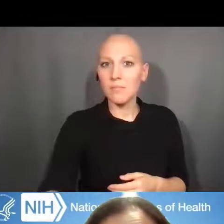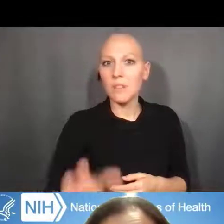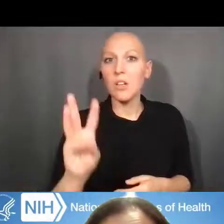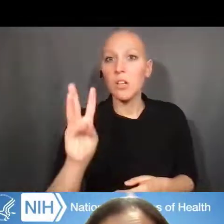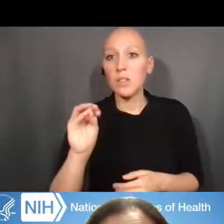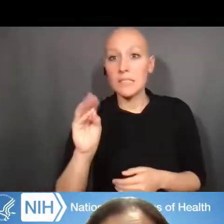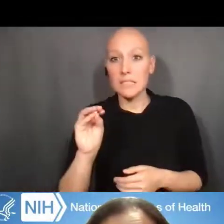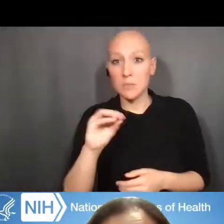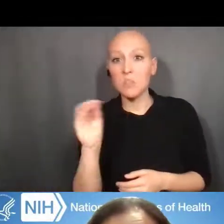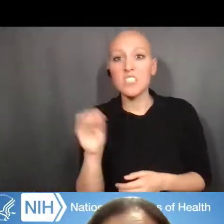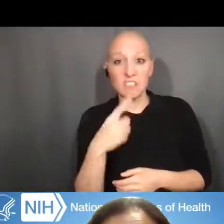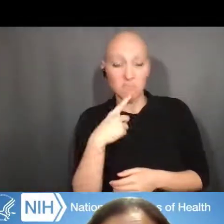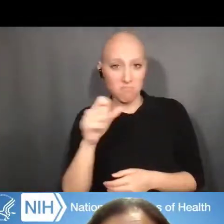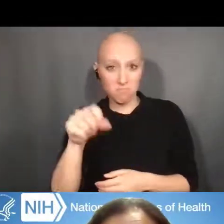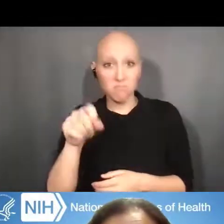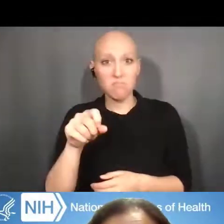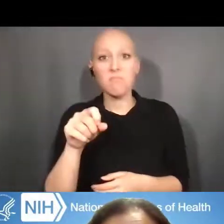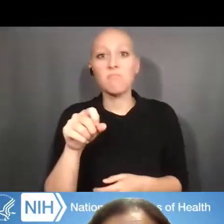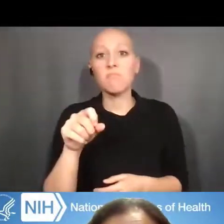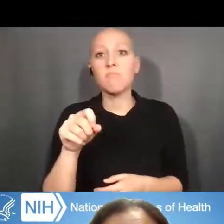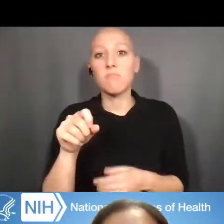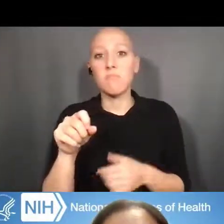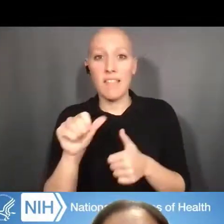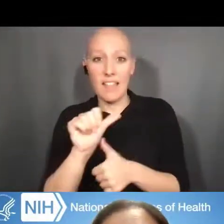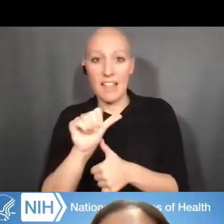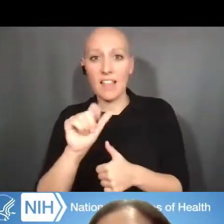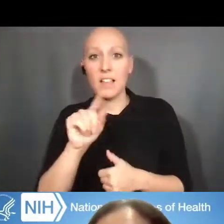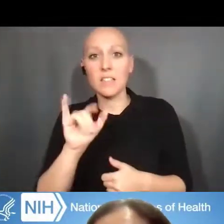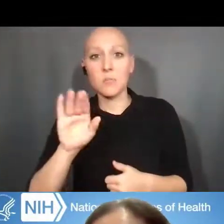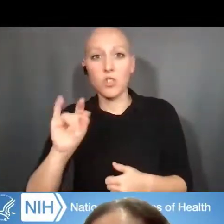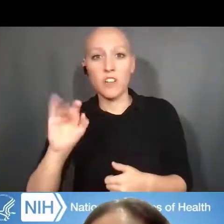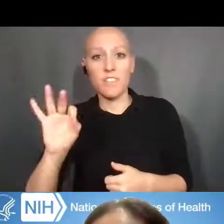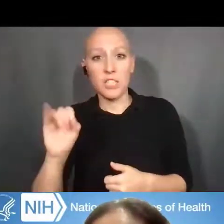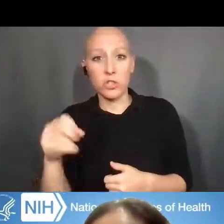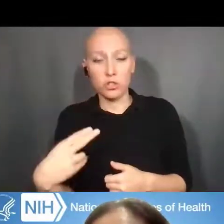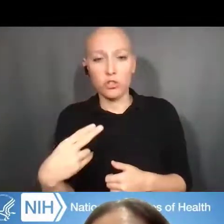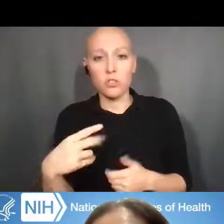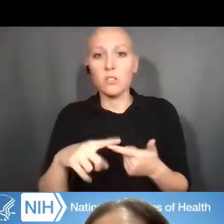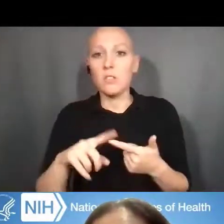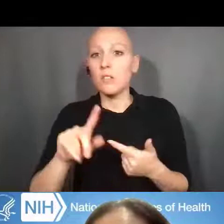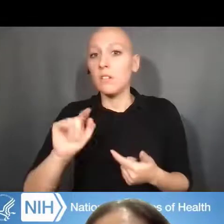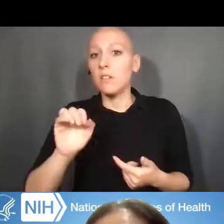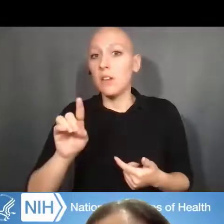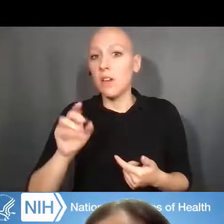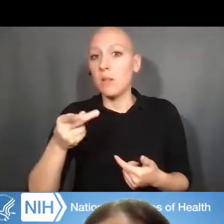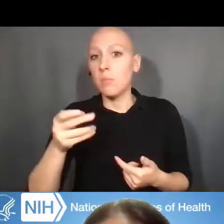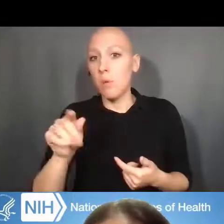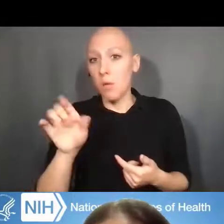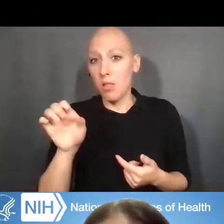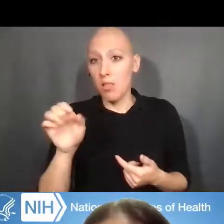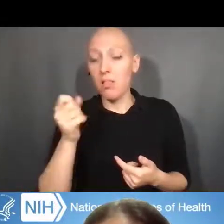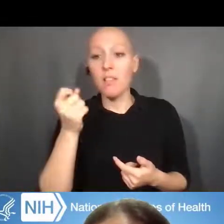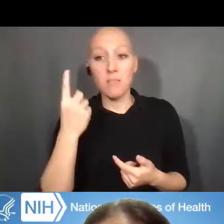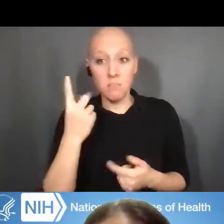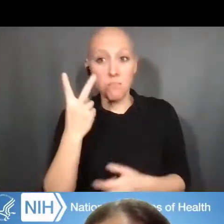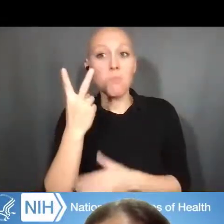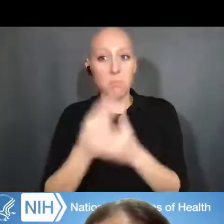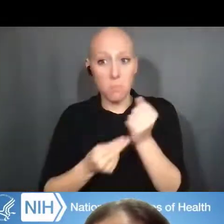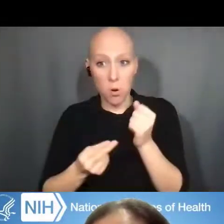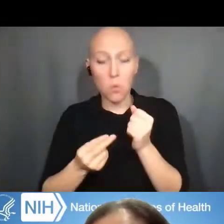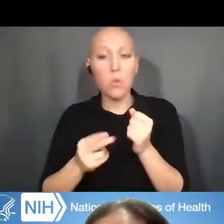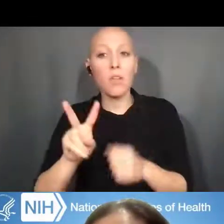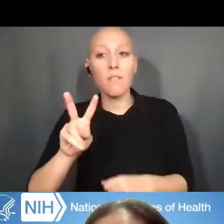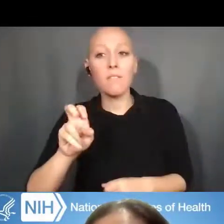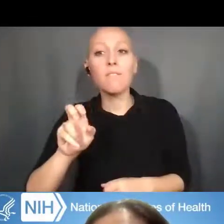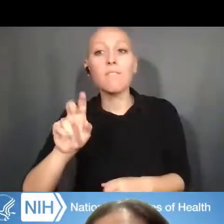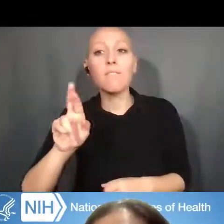zebrafish, 35% tadpole. So zebrafish and tadpole are both vertebrate animal species,